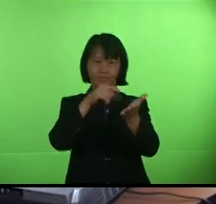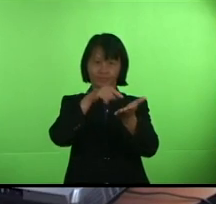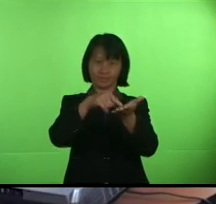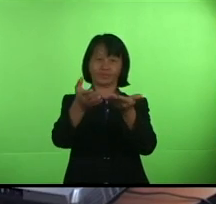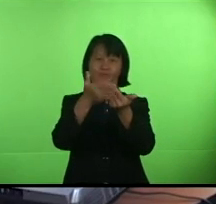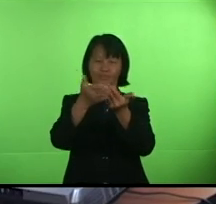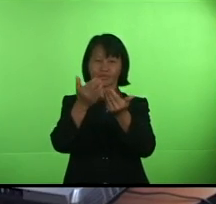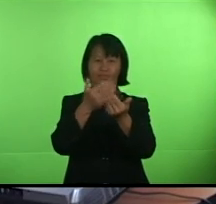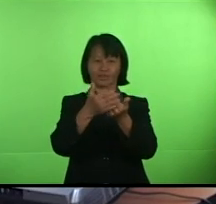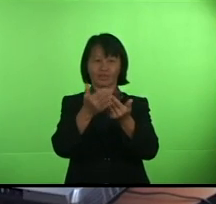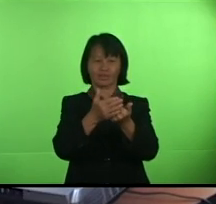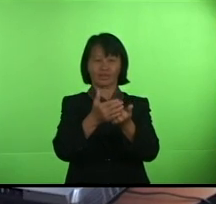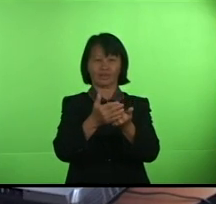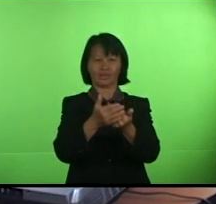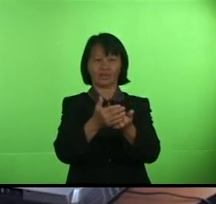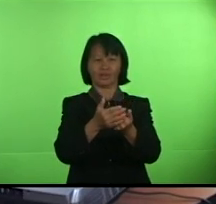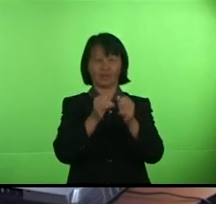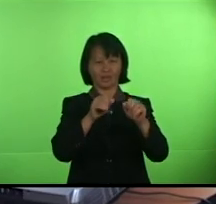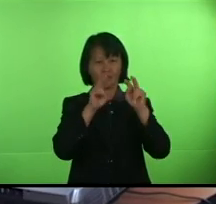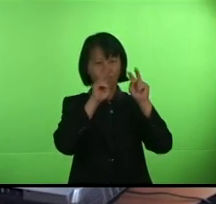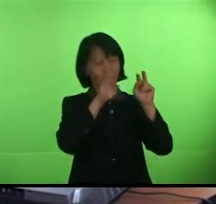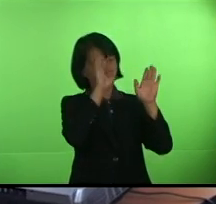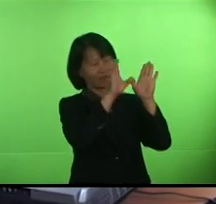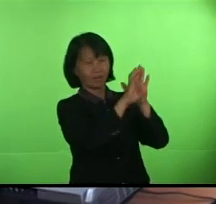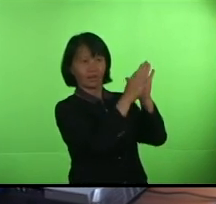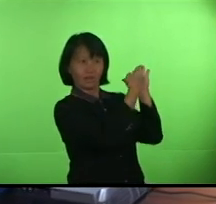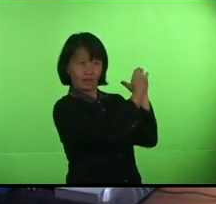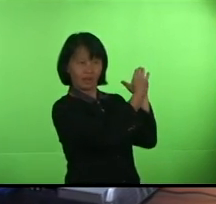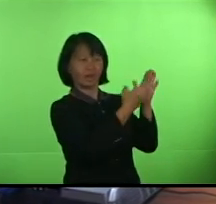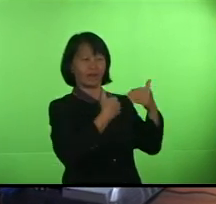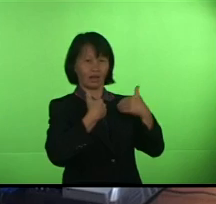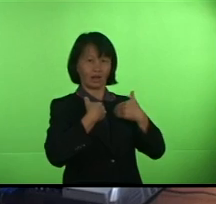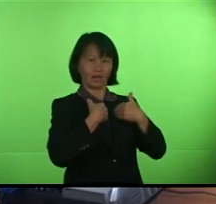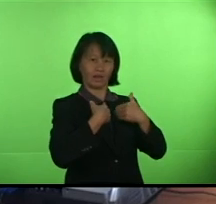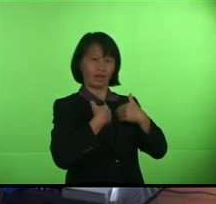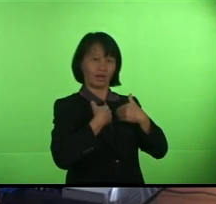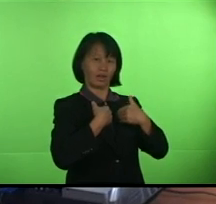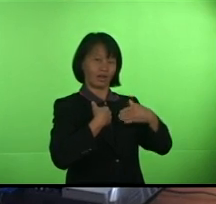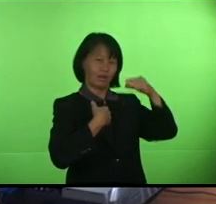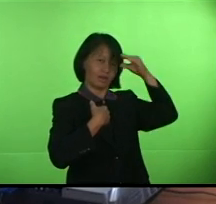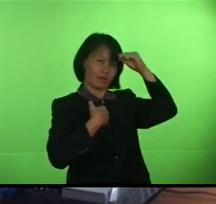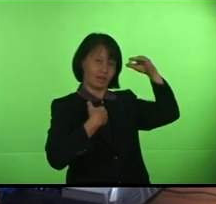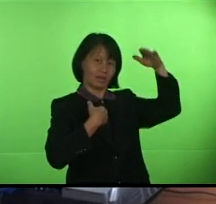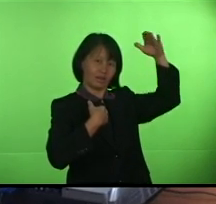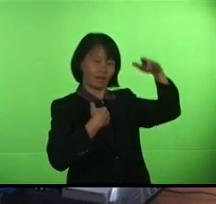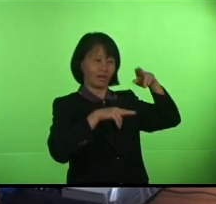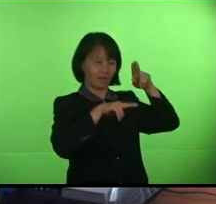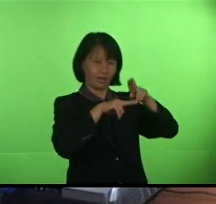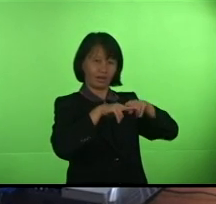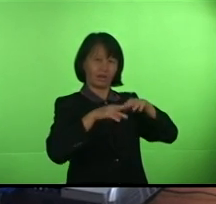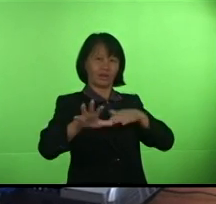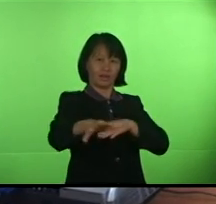Students, this model is simple. As you can see in this diagram, there's a man sitting by the